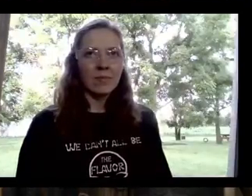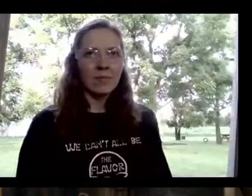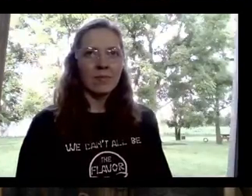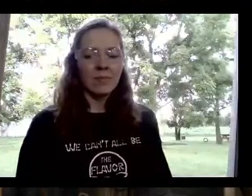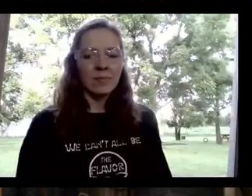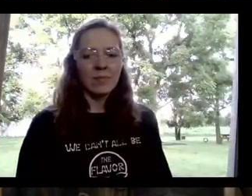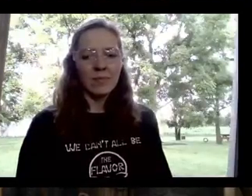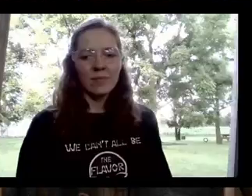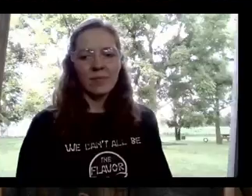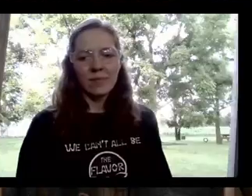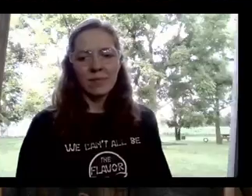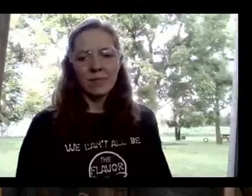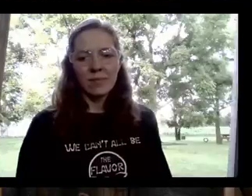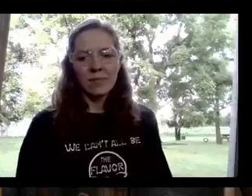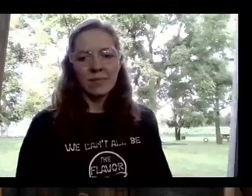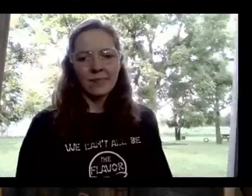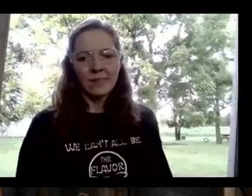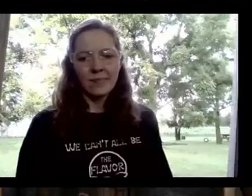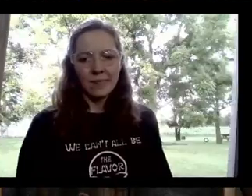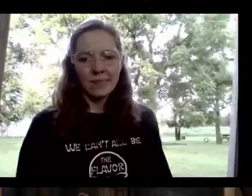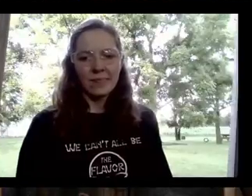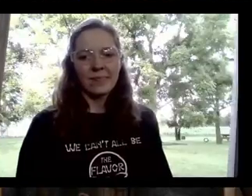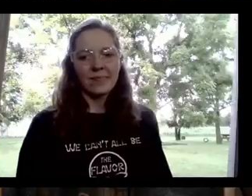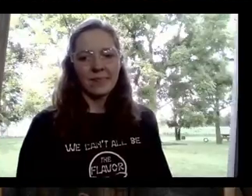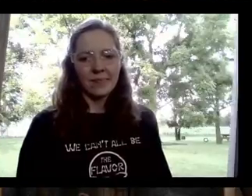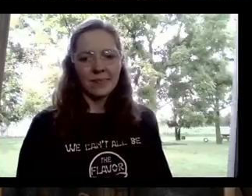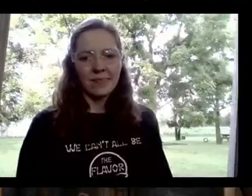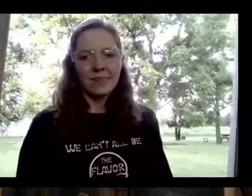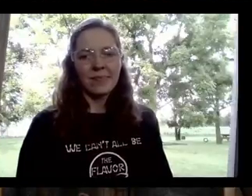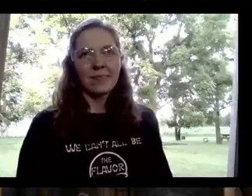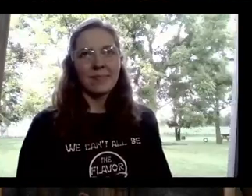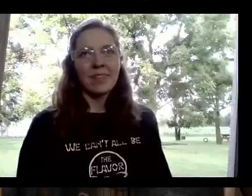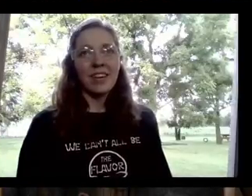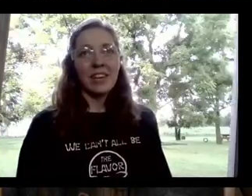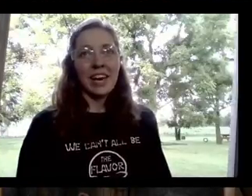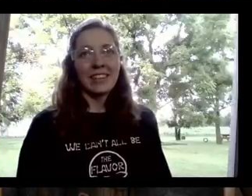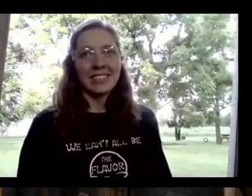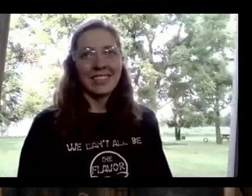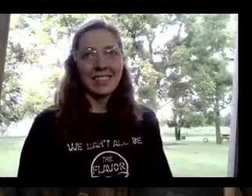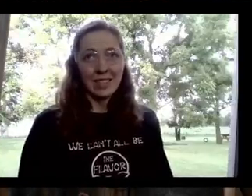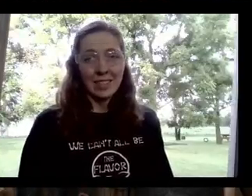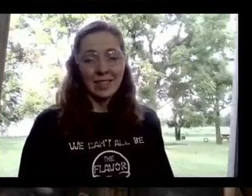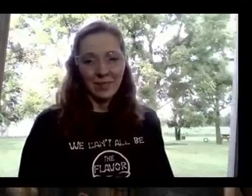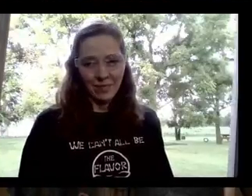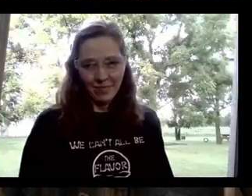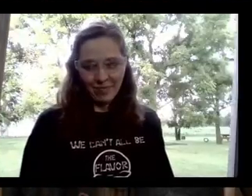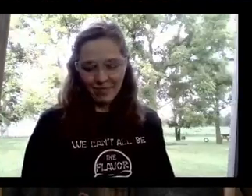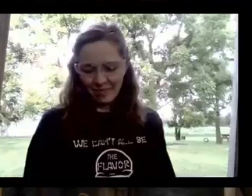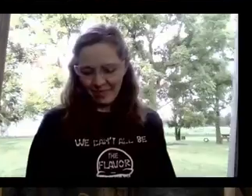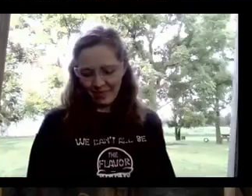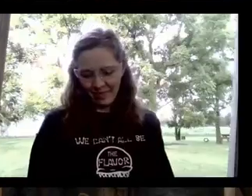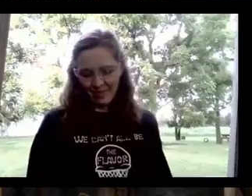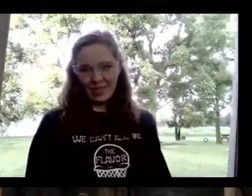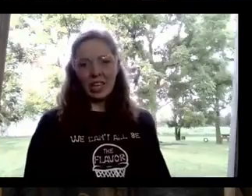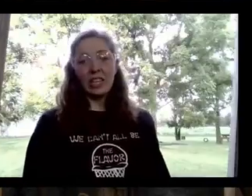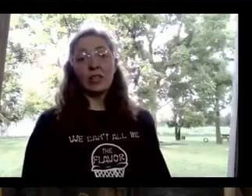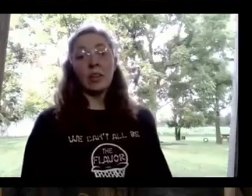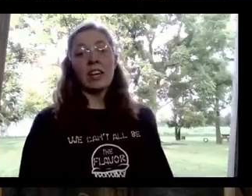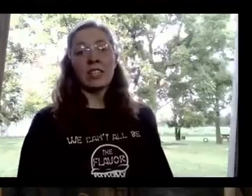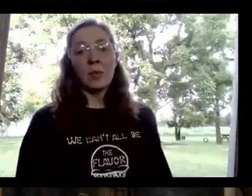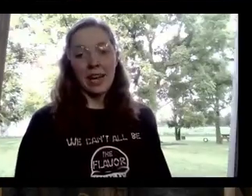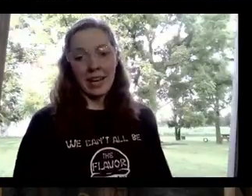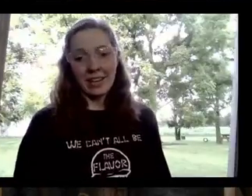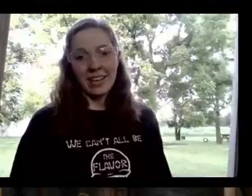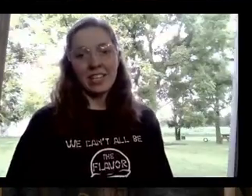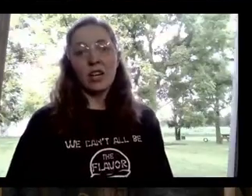iron with just a few people. So it'll be a long day. Oh, yeah. It'd be a long, probably 18-hour stretch. You do a